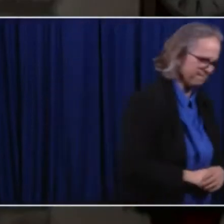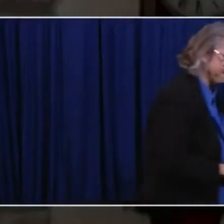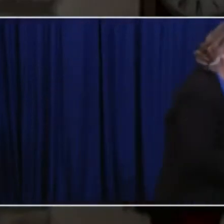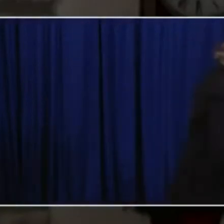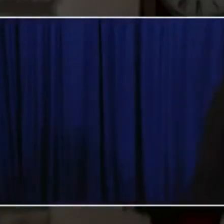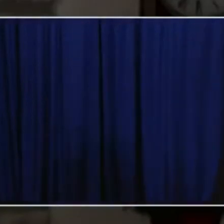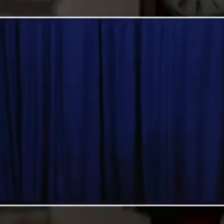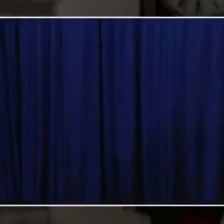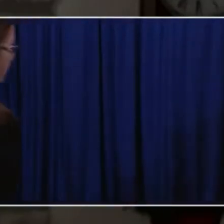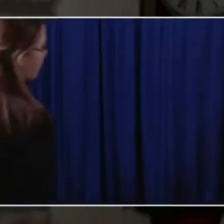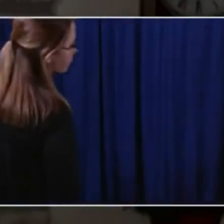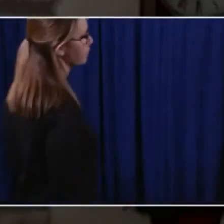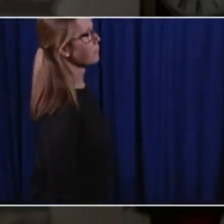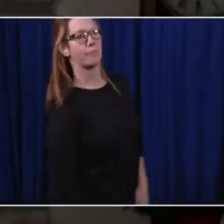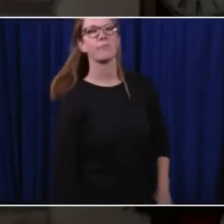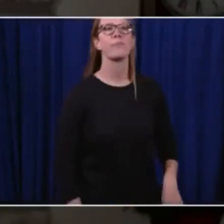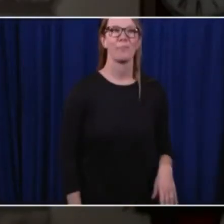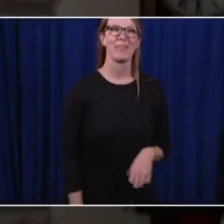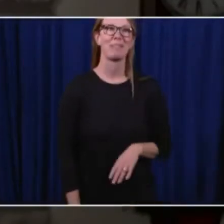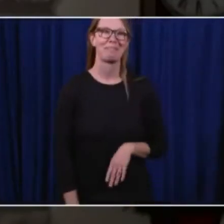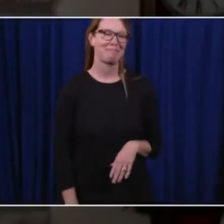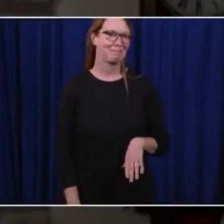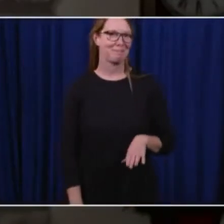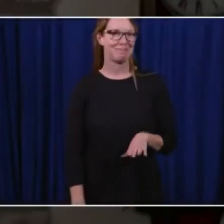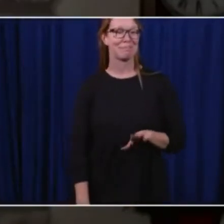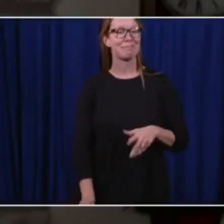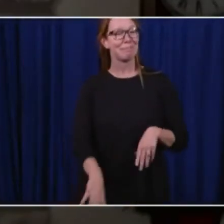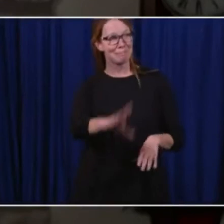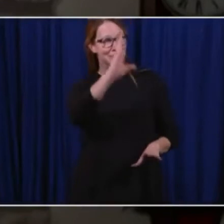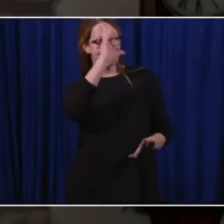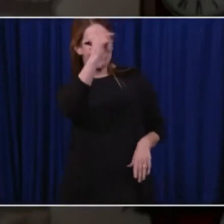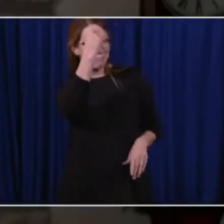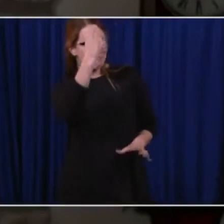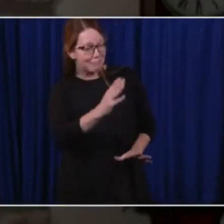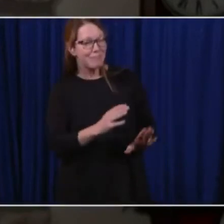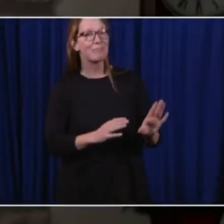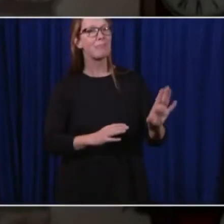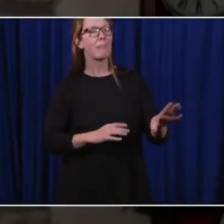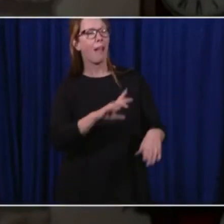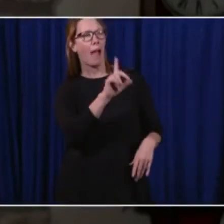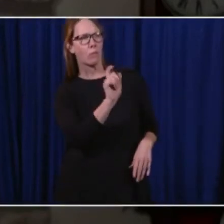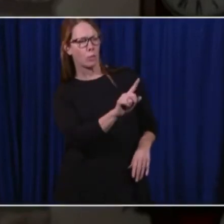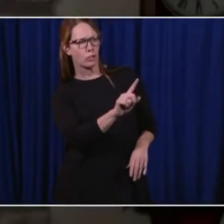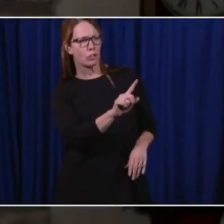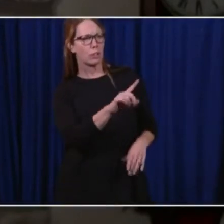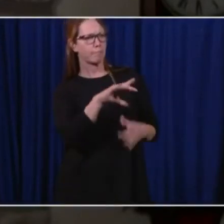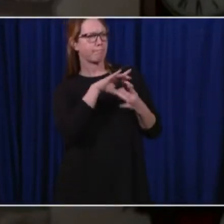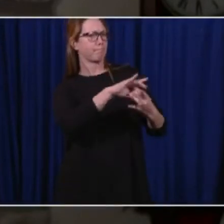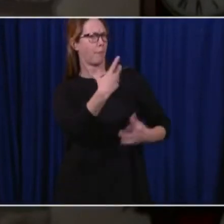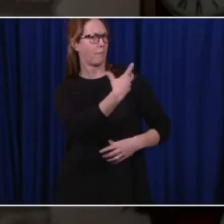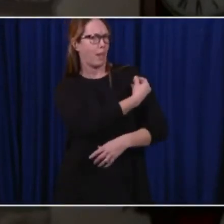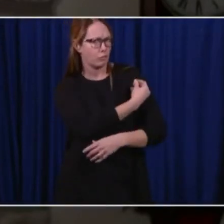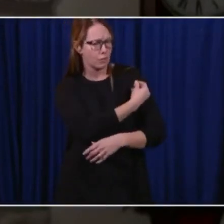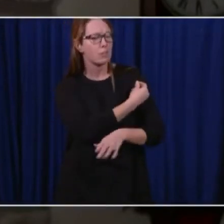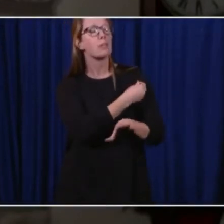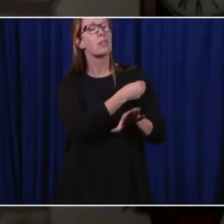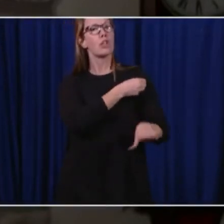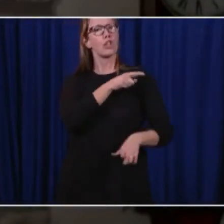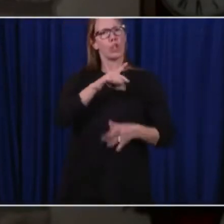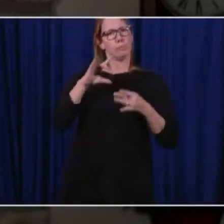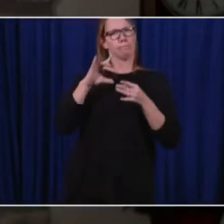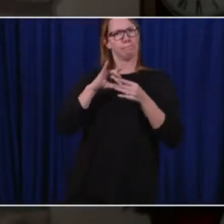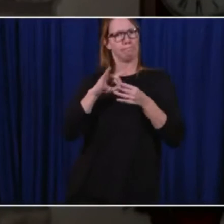at the Associated Press. Hi, Governor. I have some questions about the vaccine. You mentioned last week